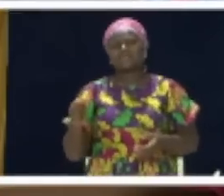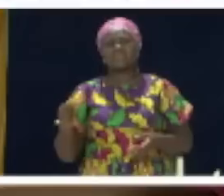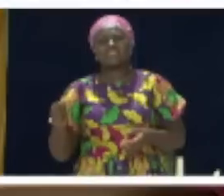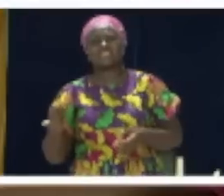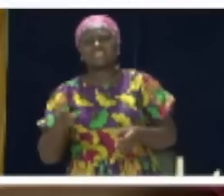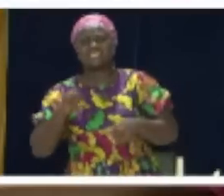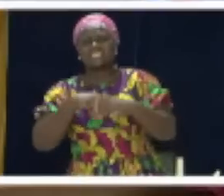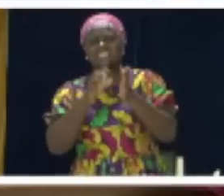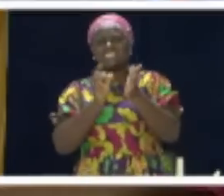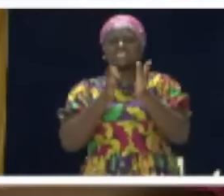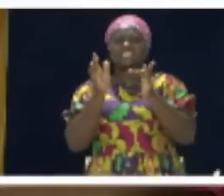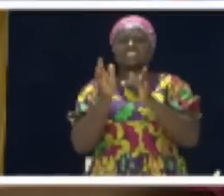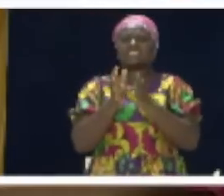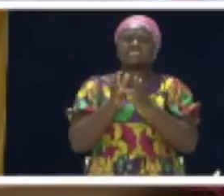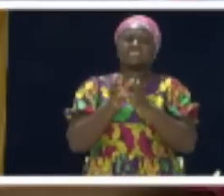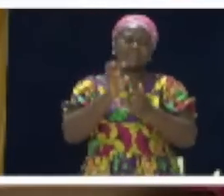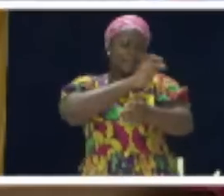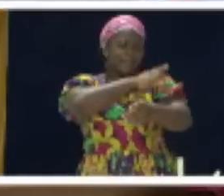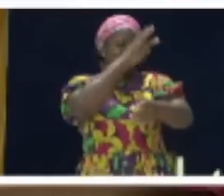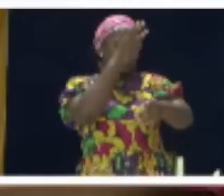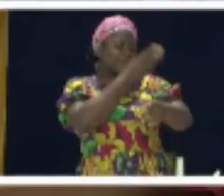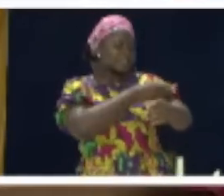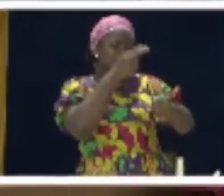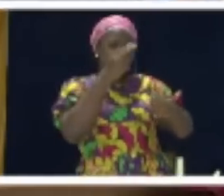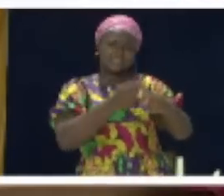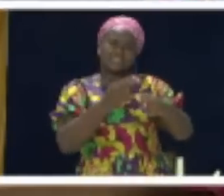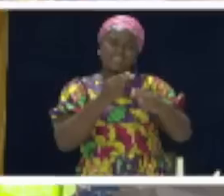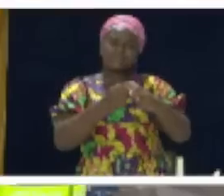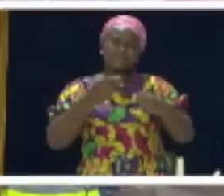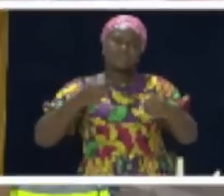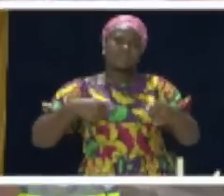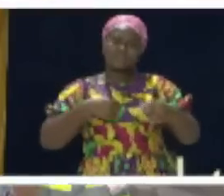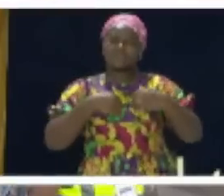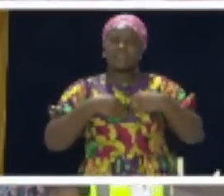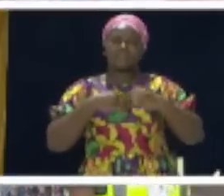In Jesus' mighty name, we have prayed.